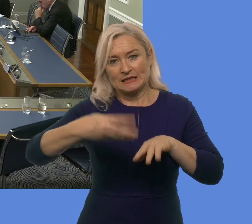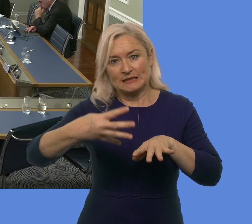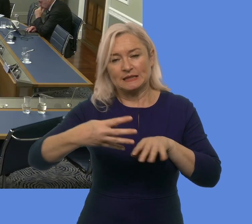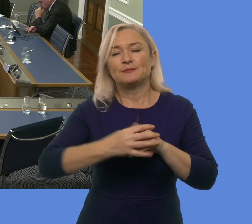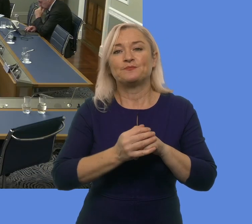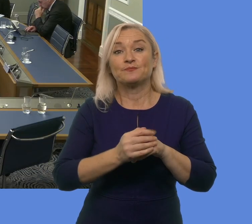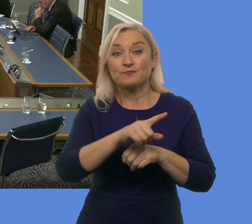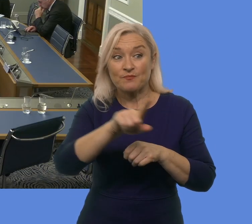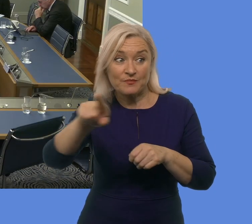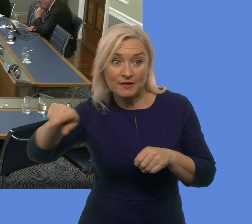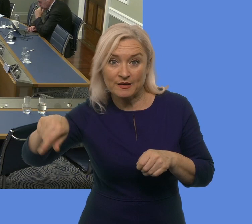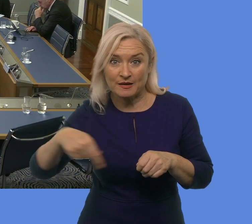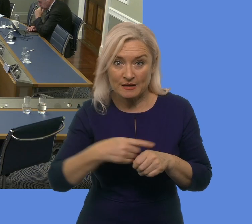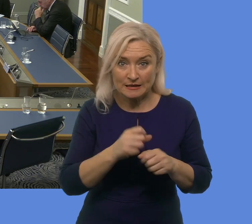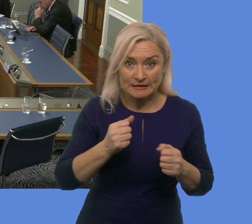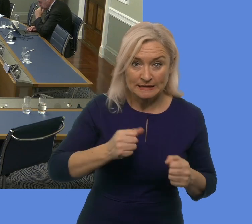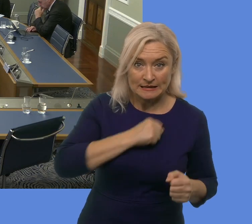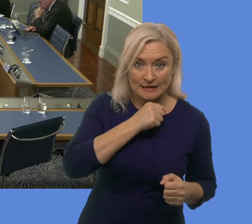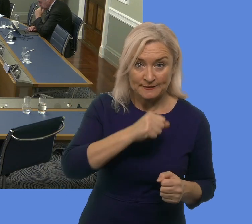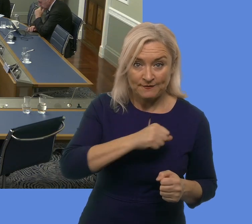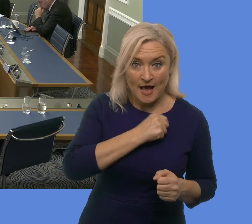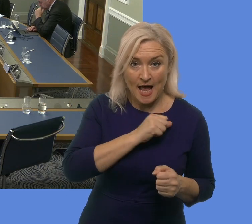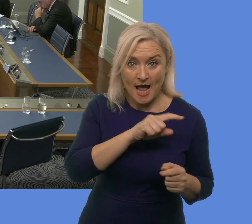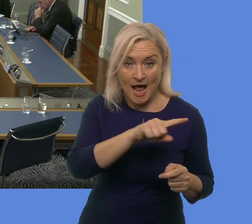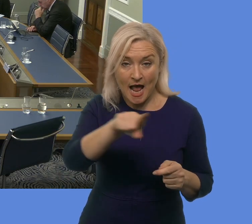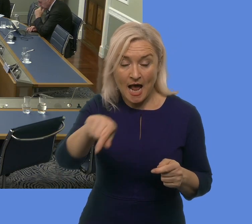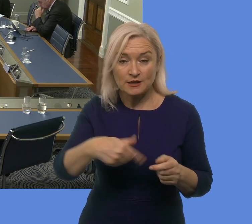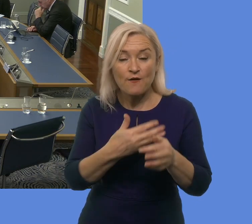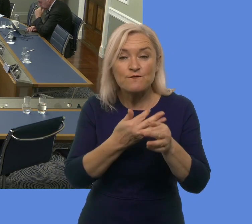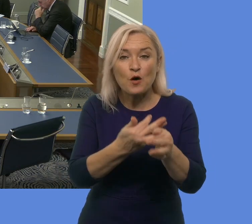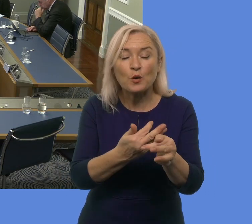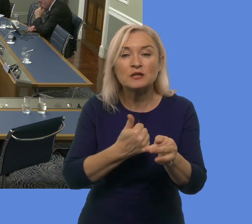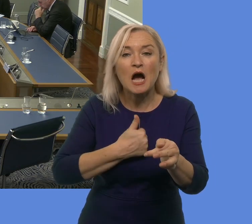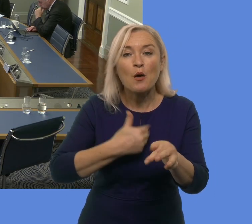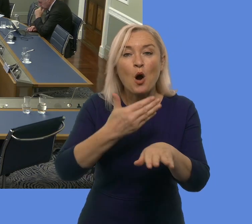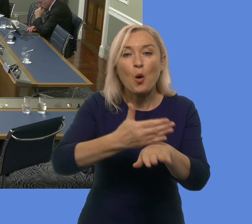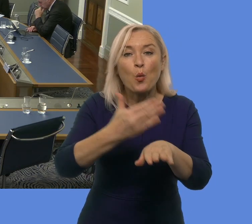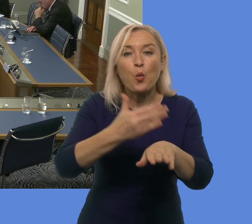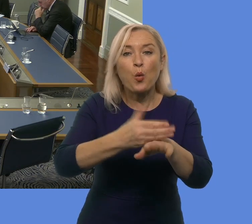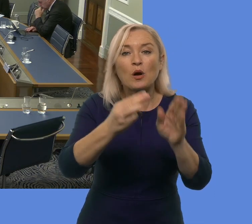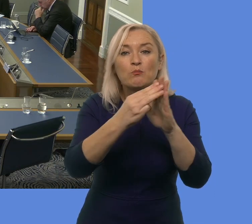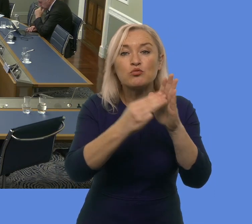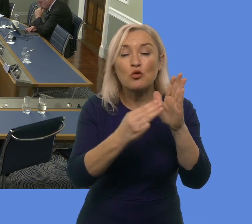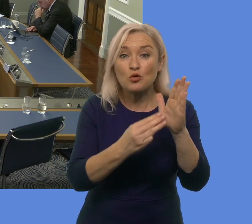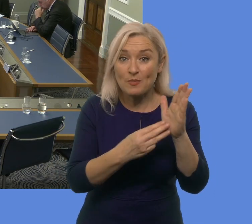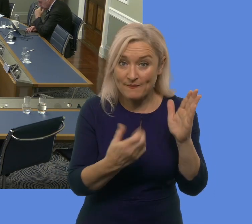Are you all happy with the forward work programme, or have you any comments to make?